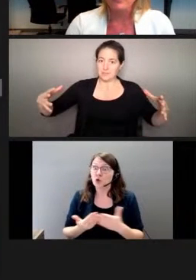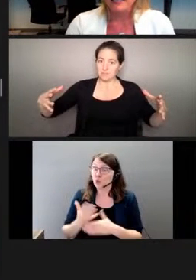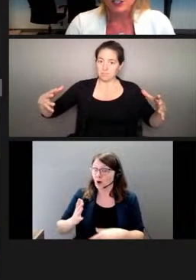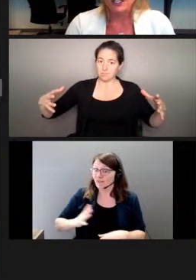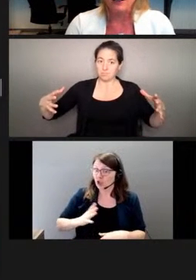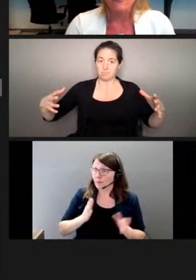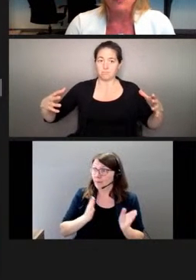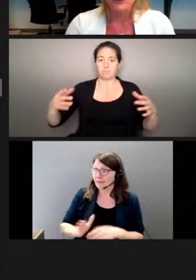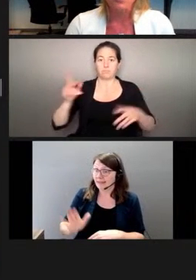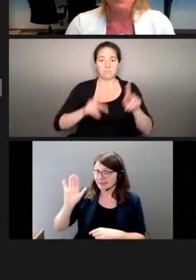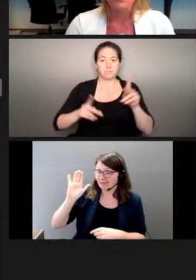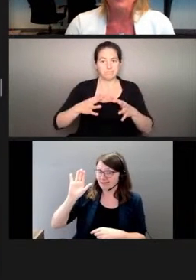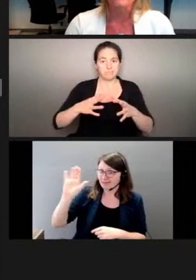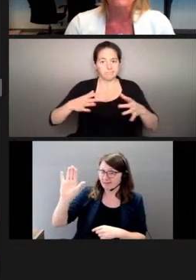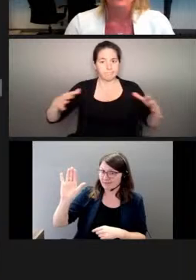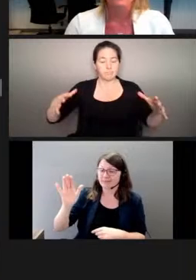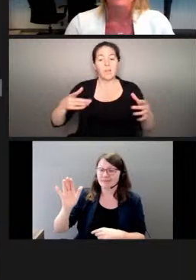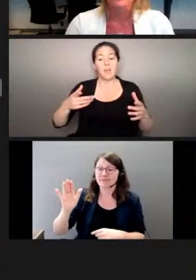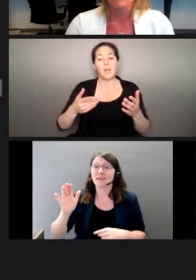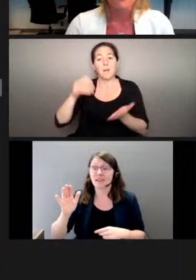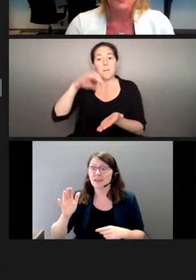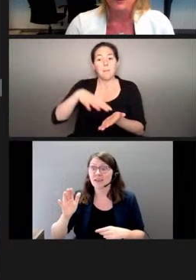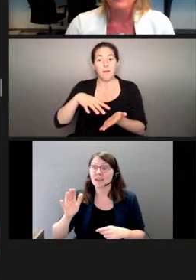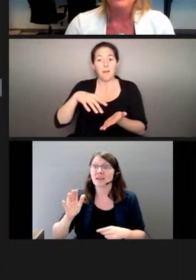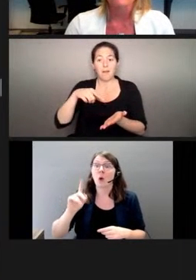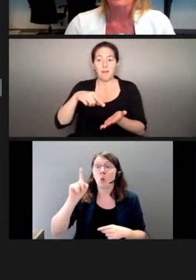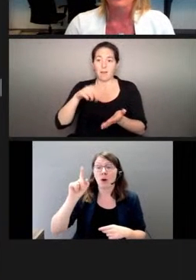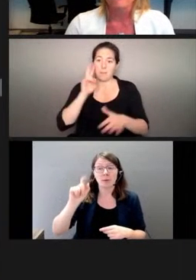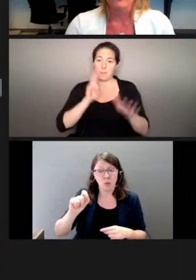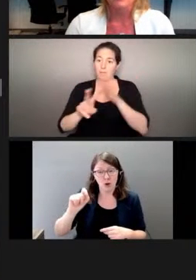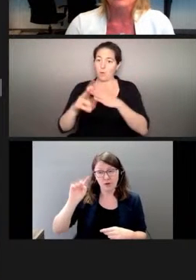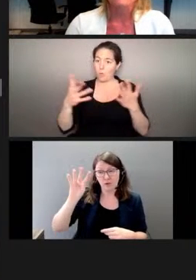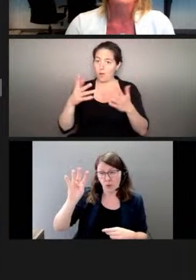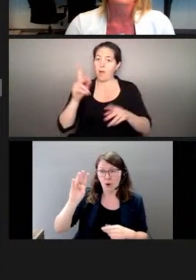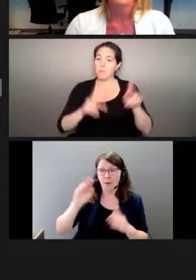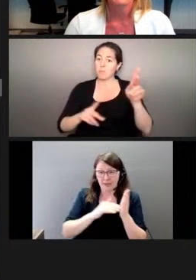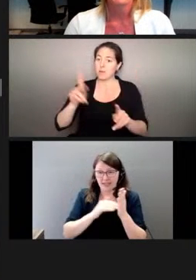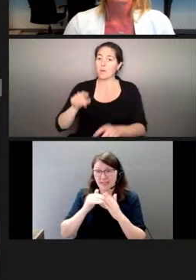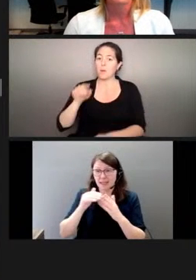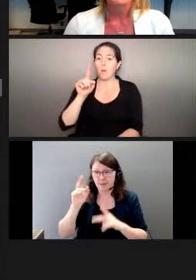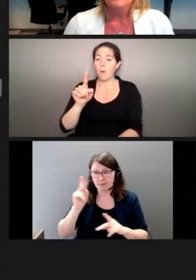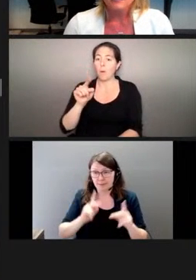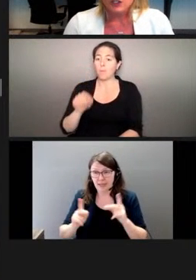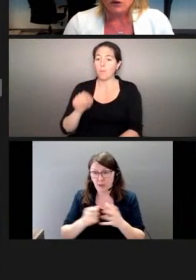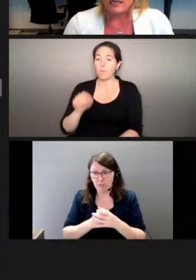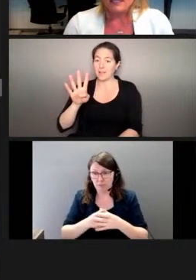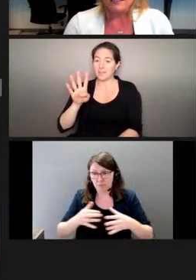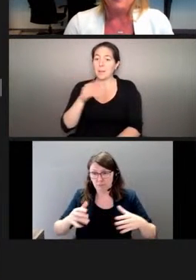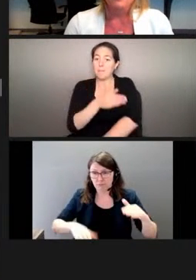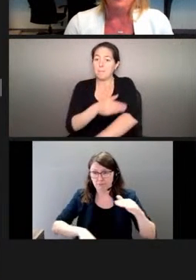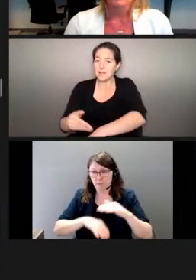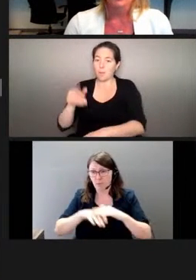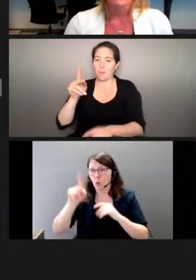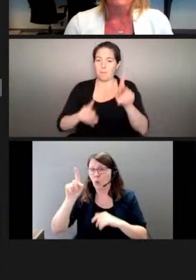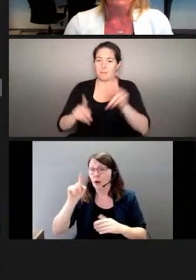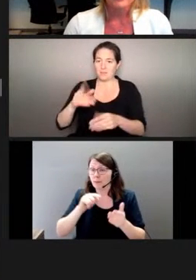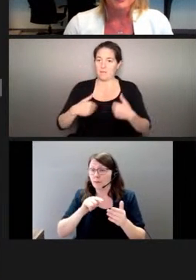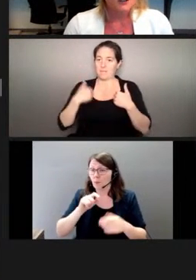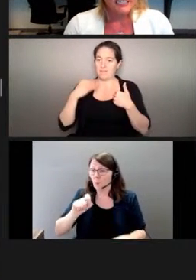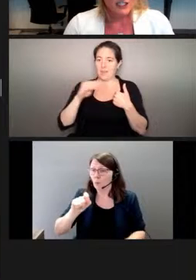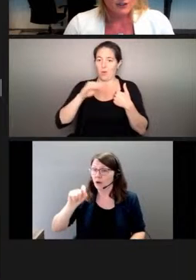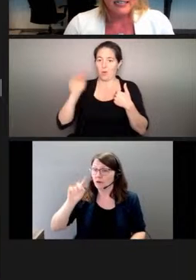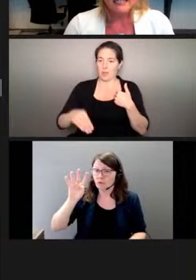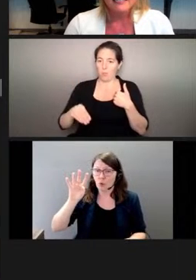a population of more than 1.4 million people by 2046. So these additional residents, along with